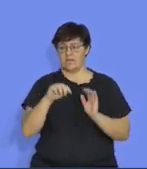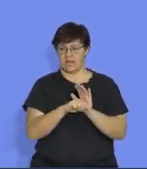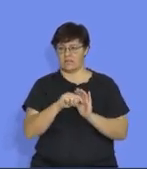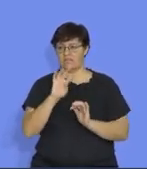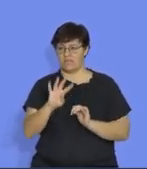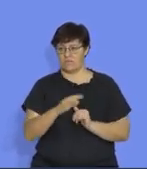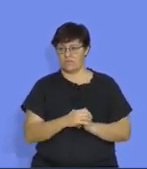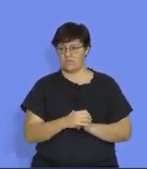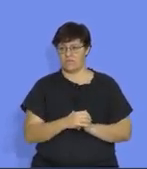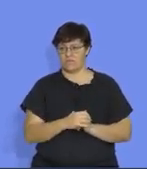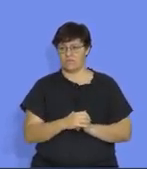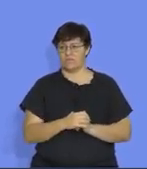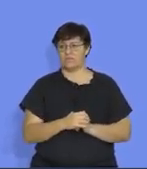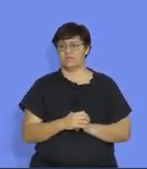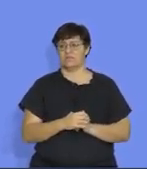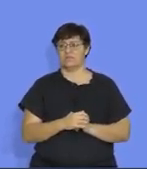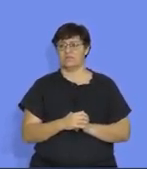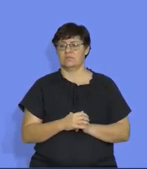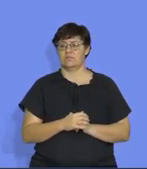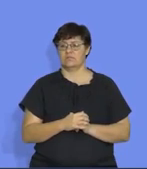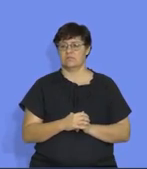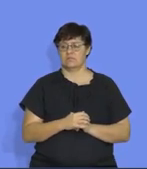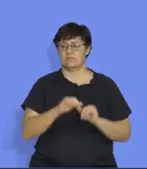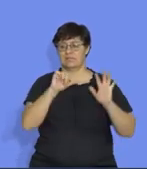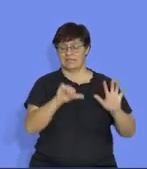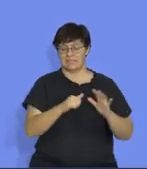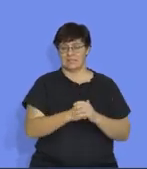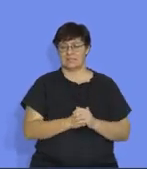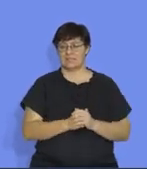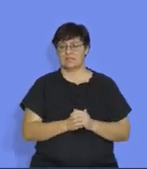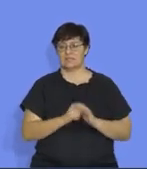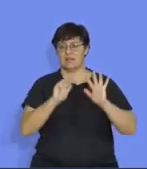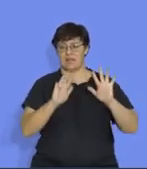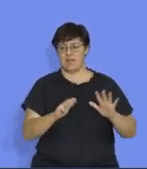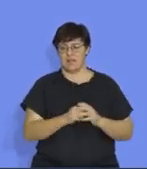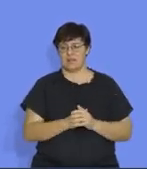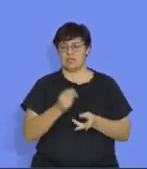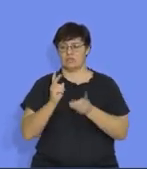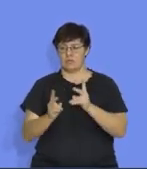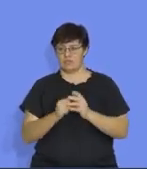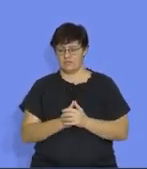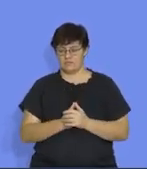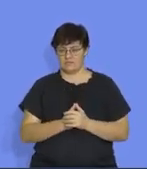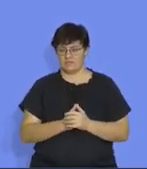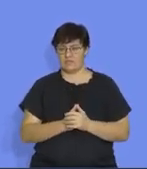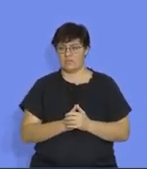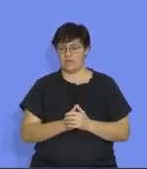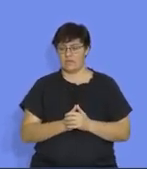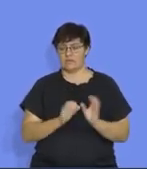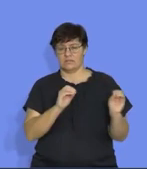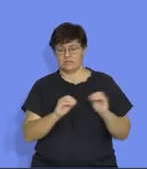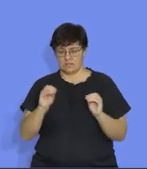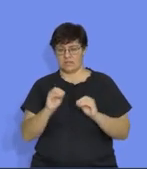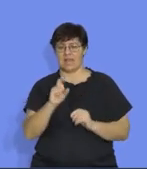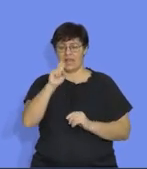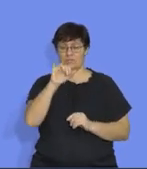negative 4. Using the second option, it's going to be 6, 9, 12. Just remember, I'm substituting in x